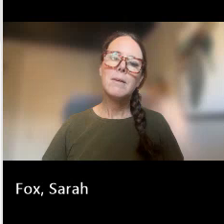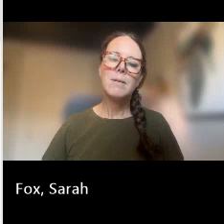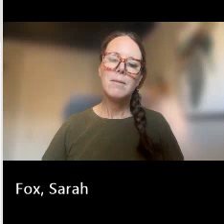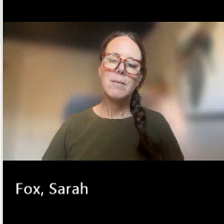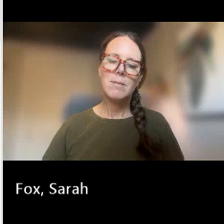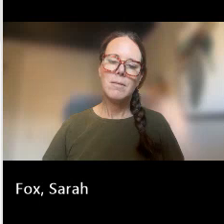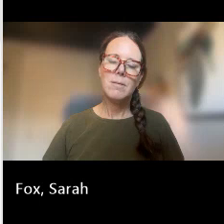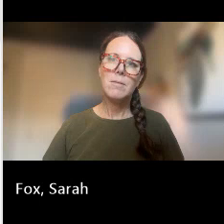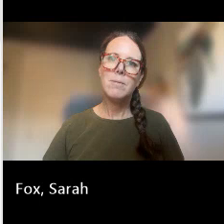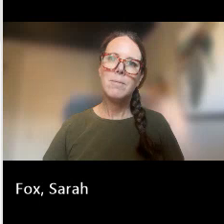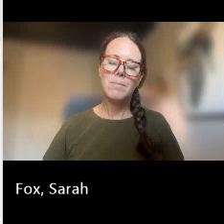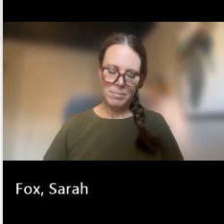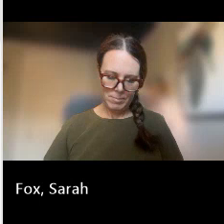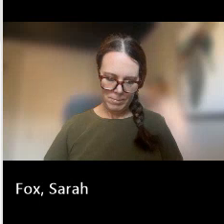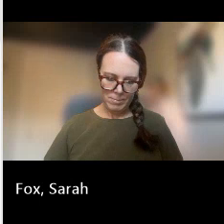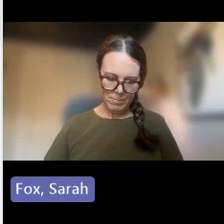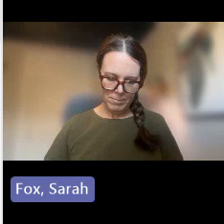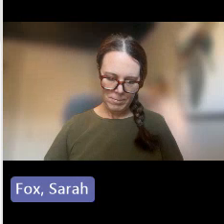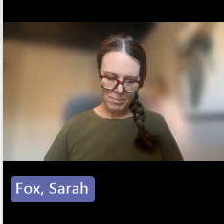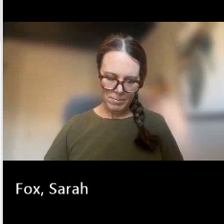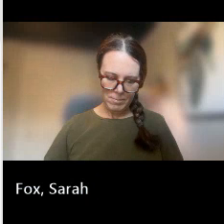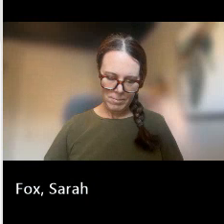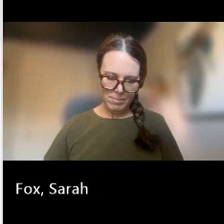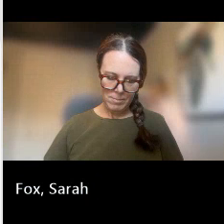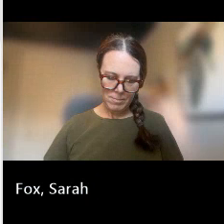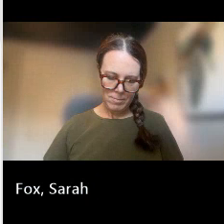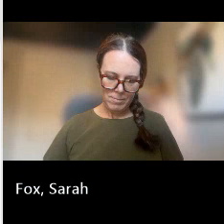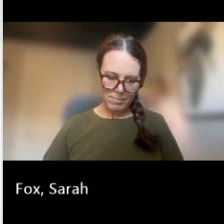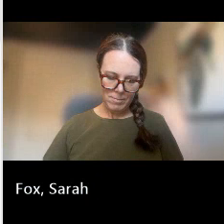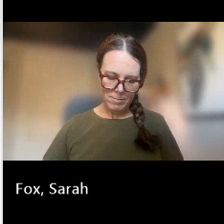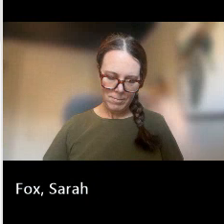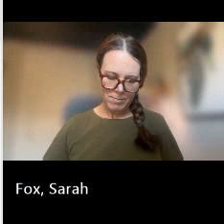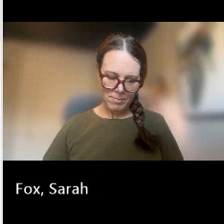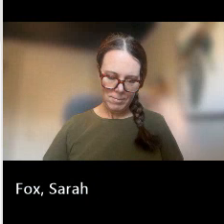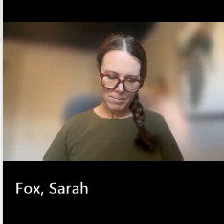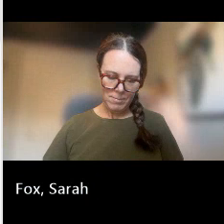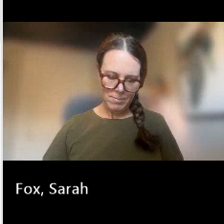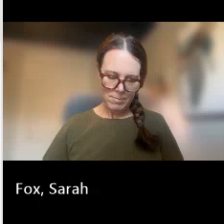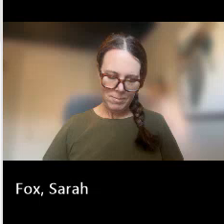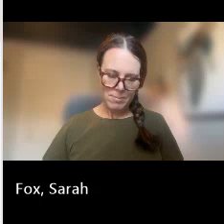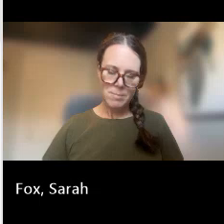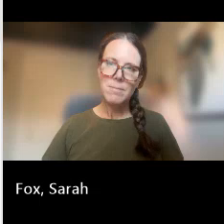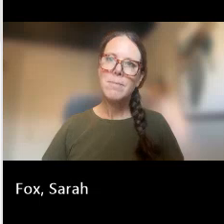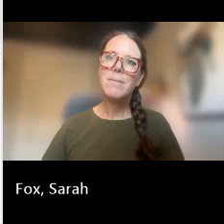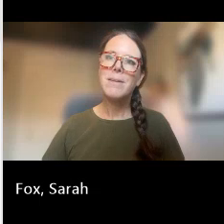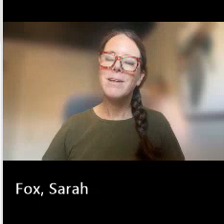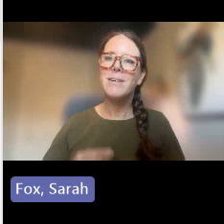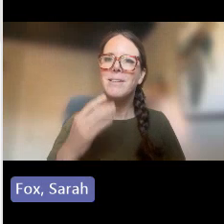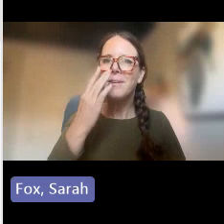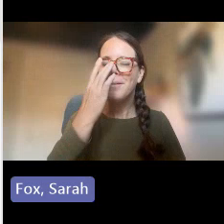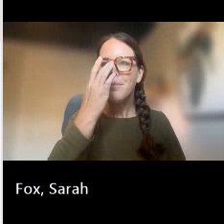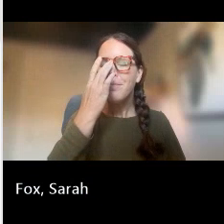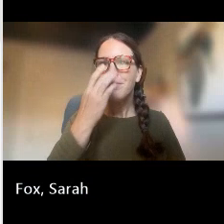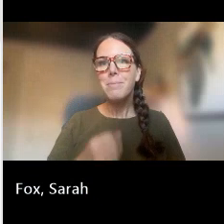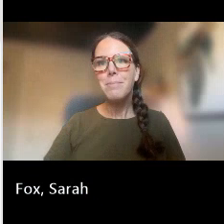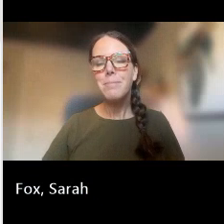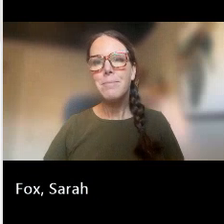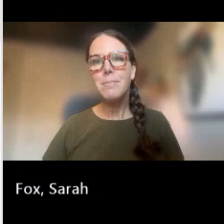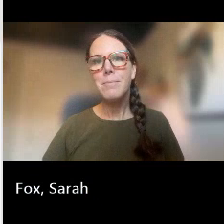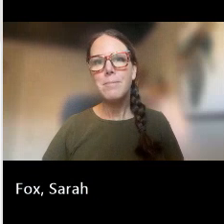Brian has his placard up. My question would be, you said that there are several disc golf, and I don't know anything about disc golf, but there are several tournaments